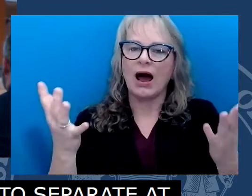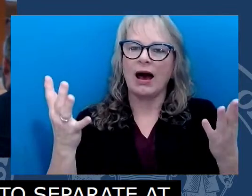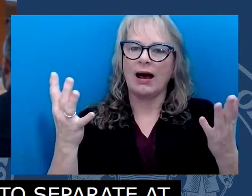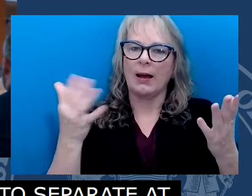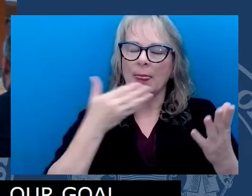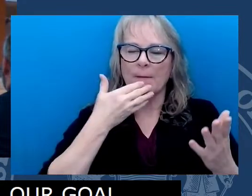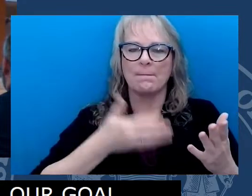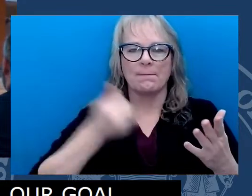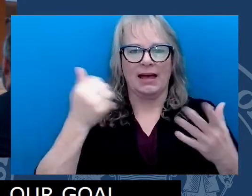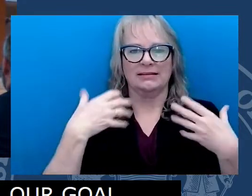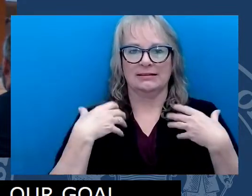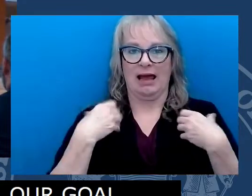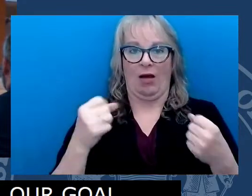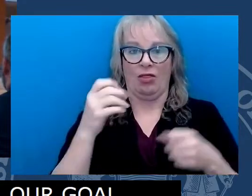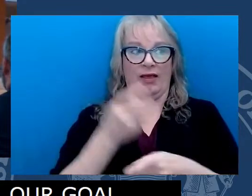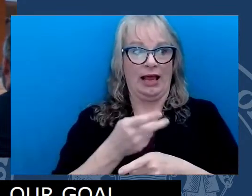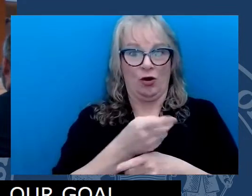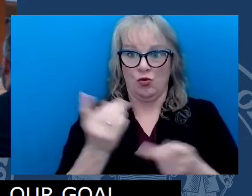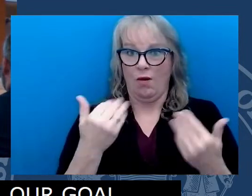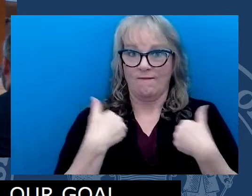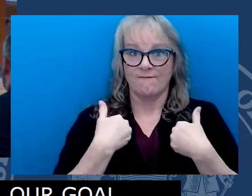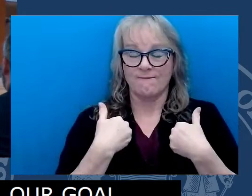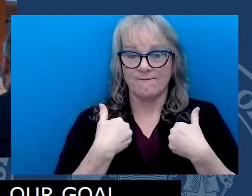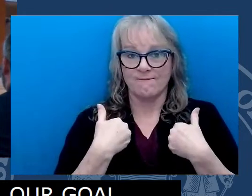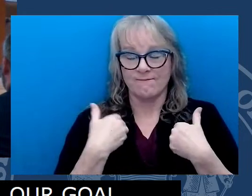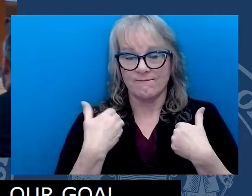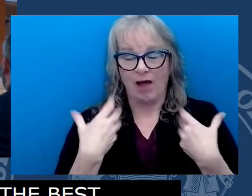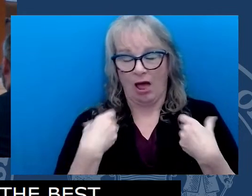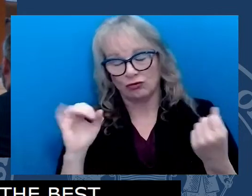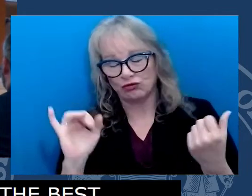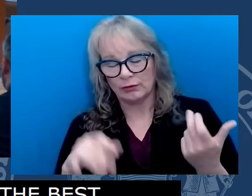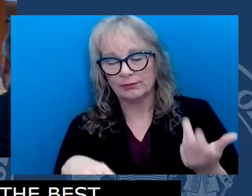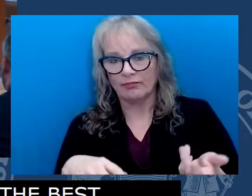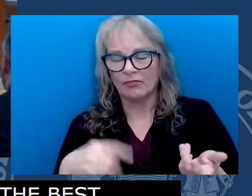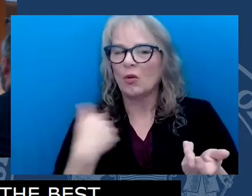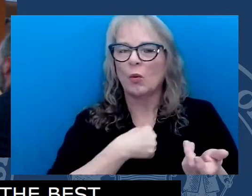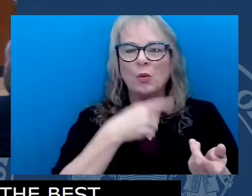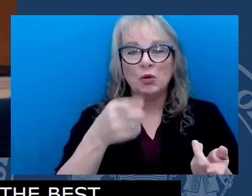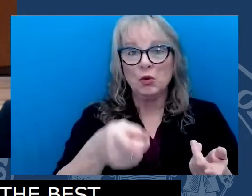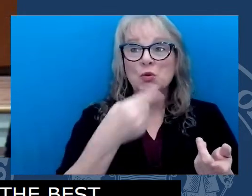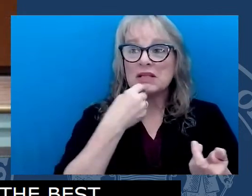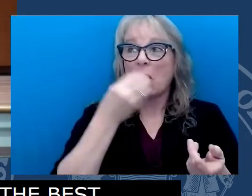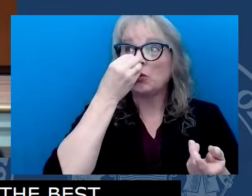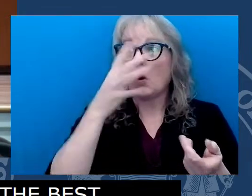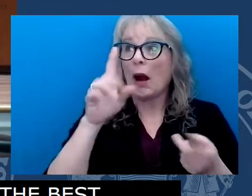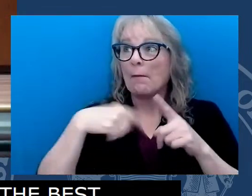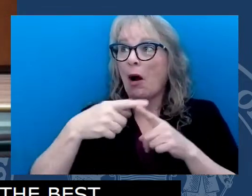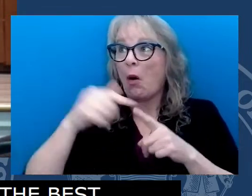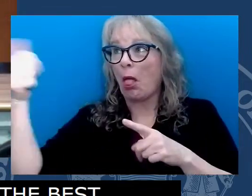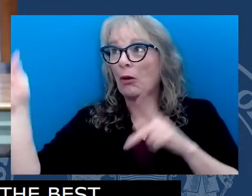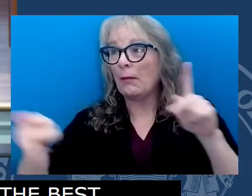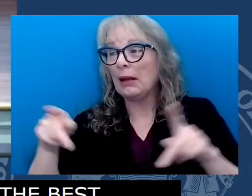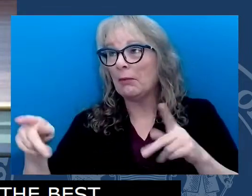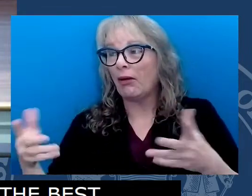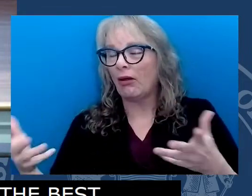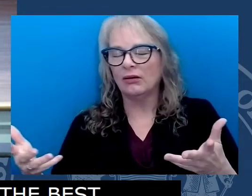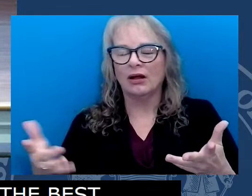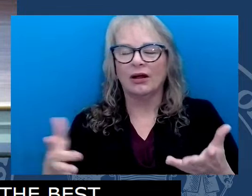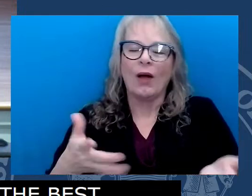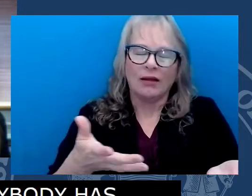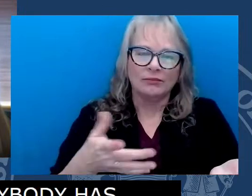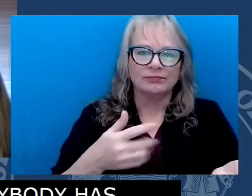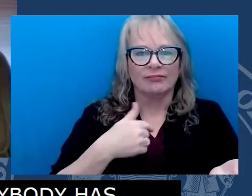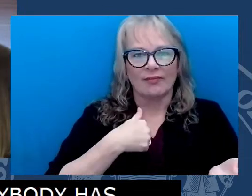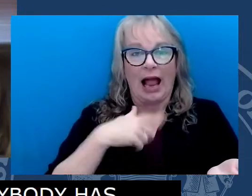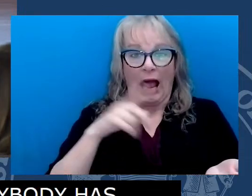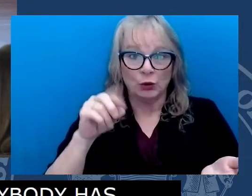have, admittedly, everybody has said that. We don't care about the others, true, in some sense. I care about all the other